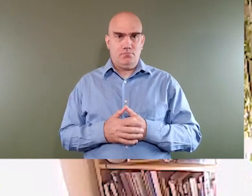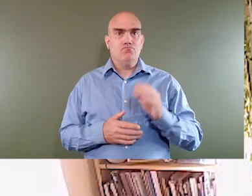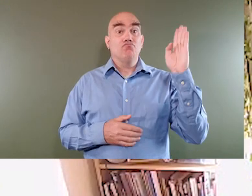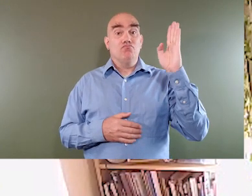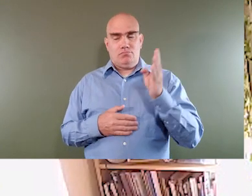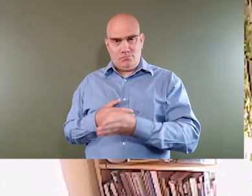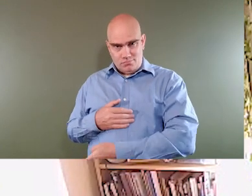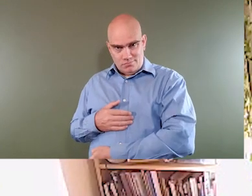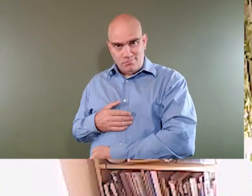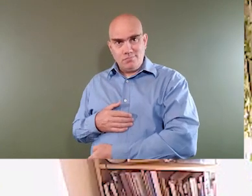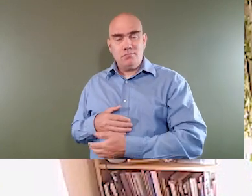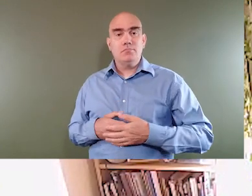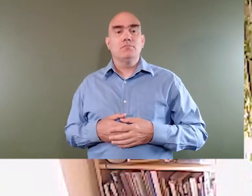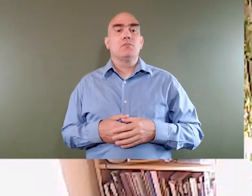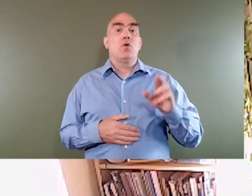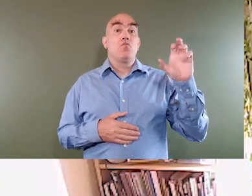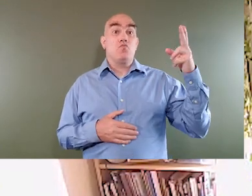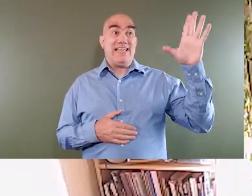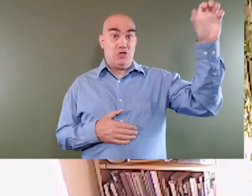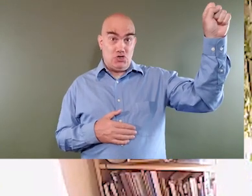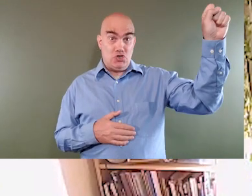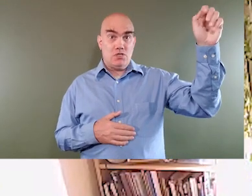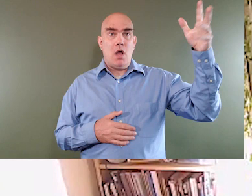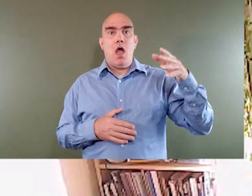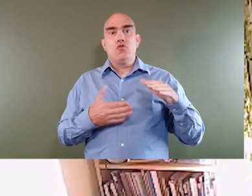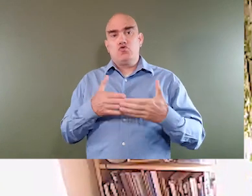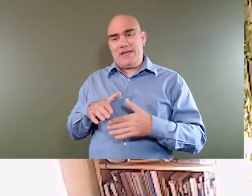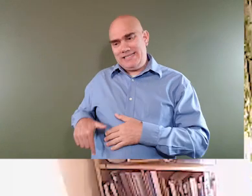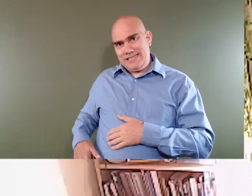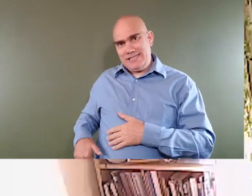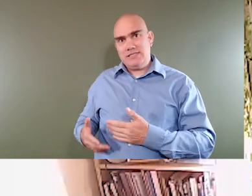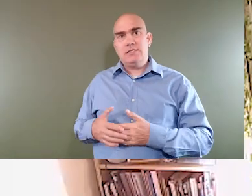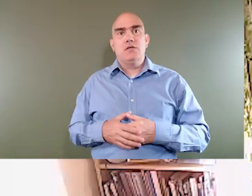and twist to tap. Twist to tap.